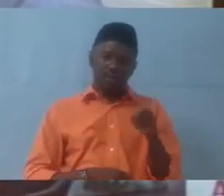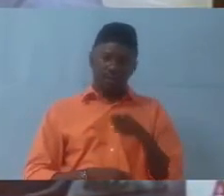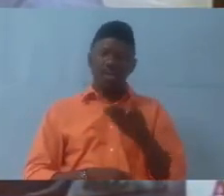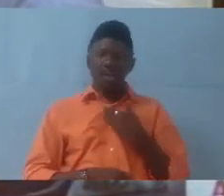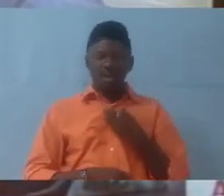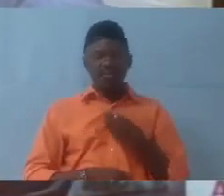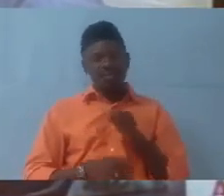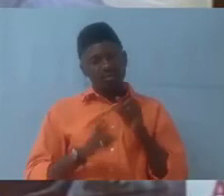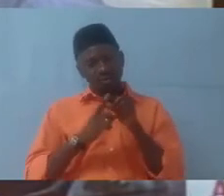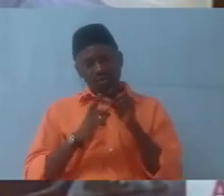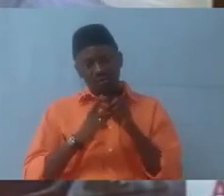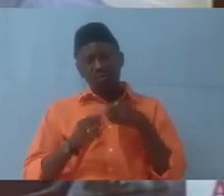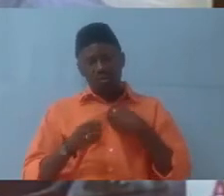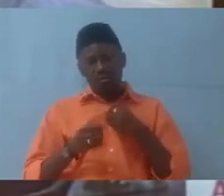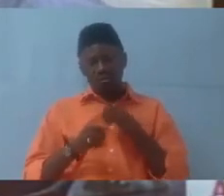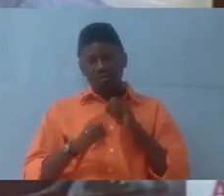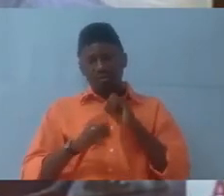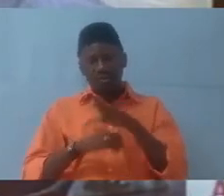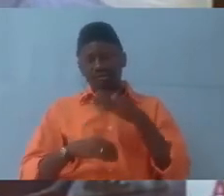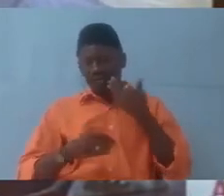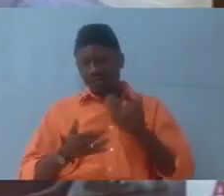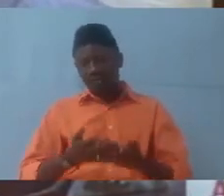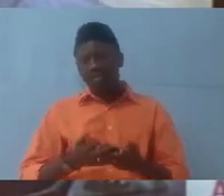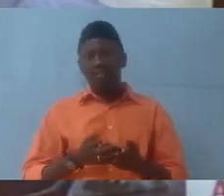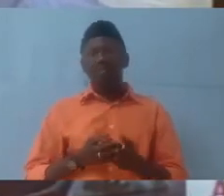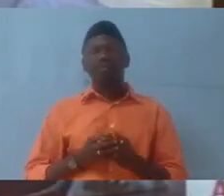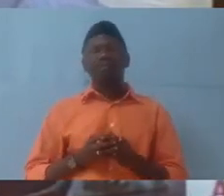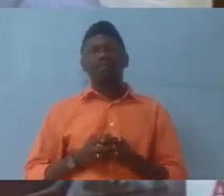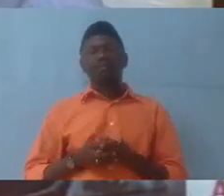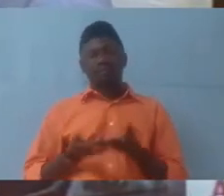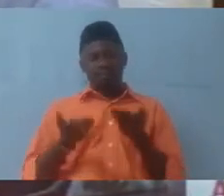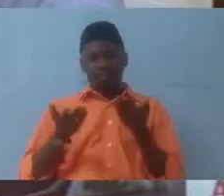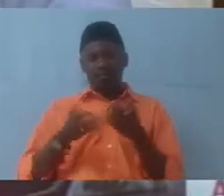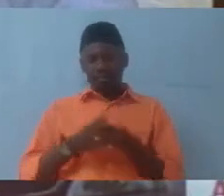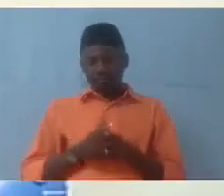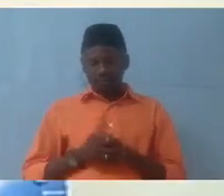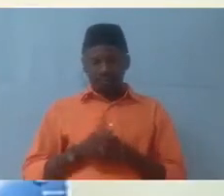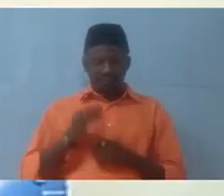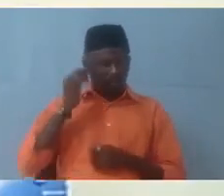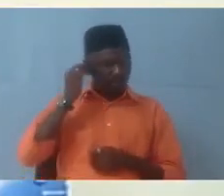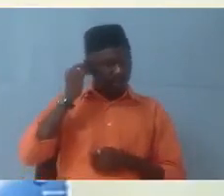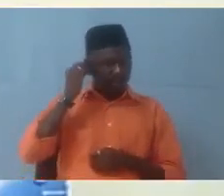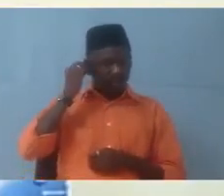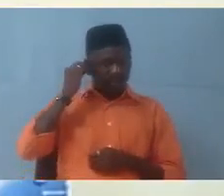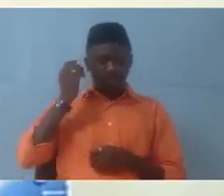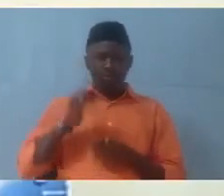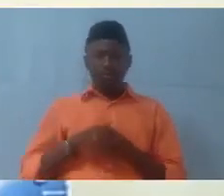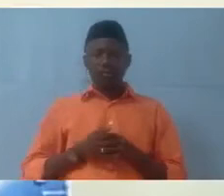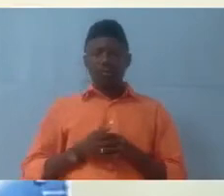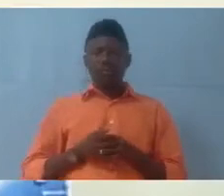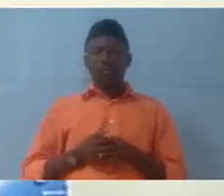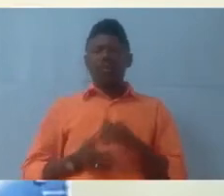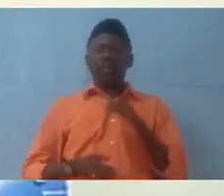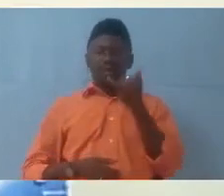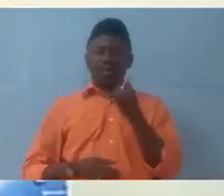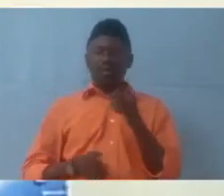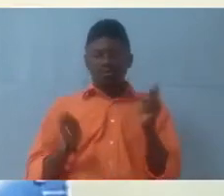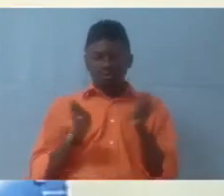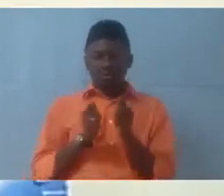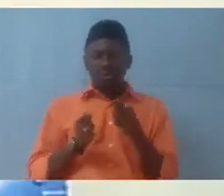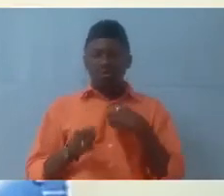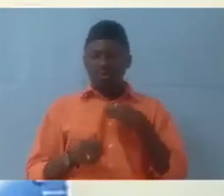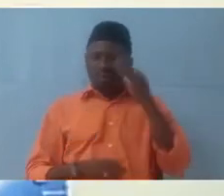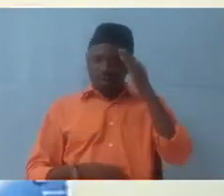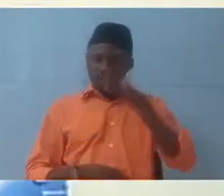mean, you need card. Not come late today, na card you mona today, munga kode. Yes, shortly, I will just want to thank you very